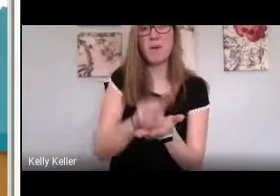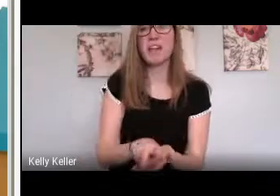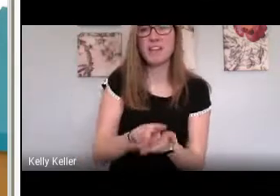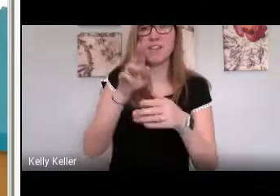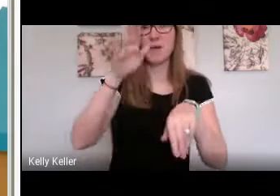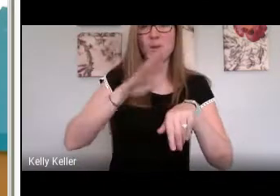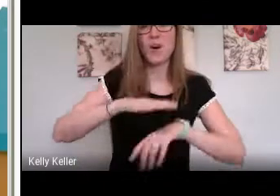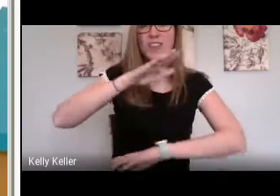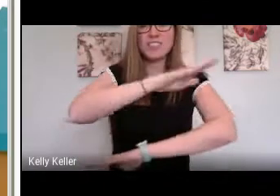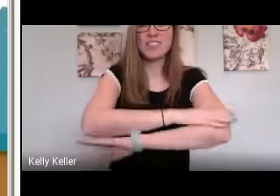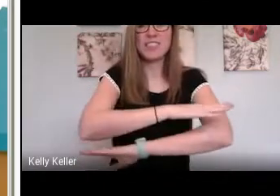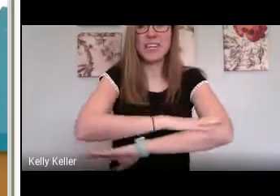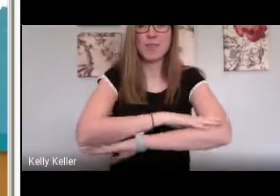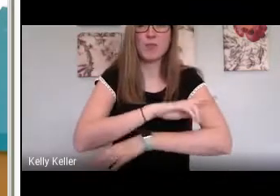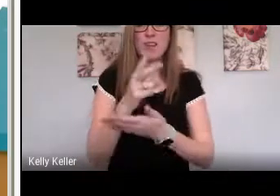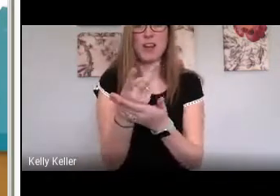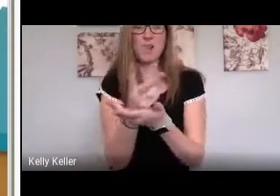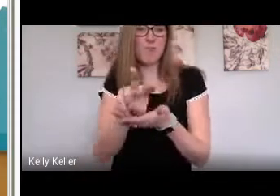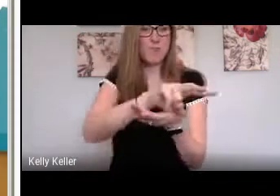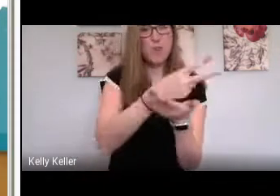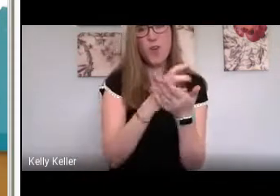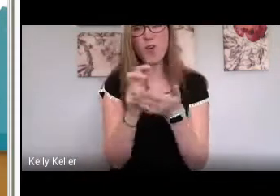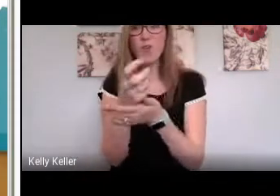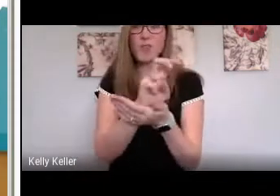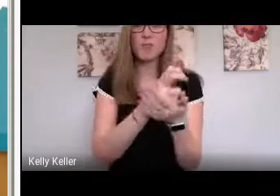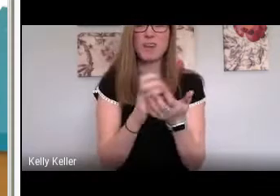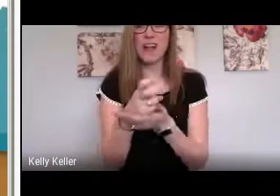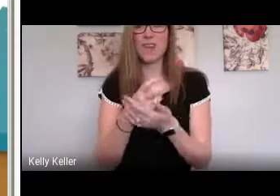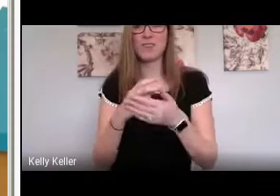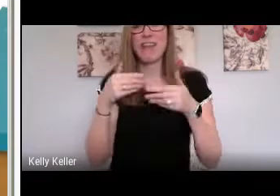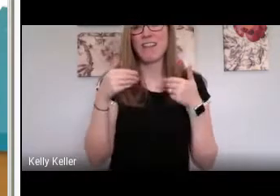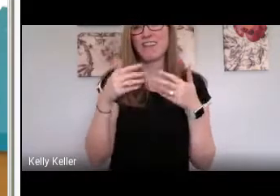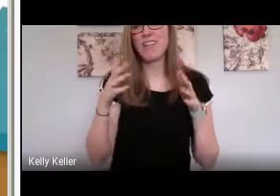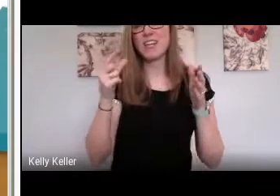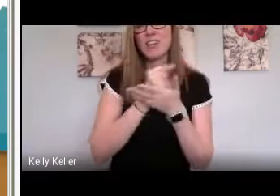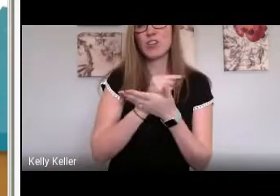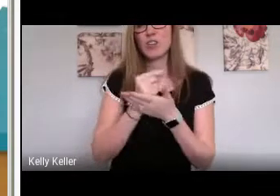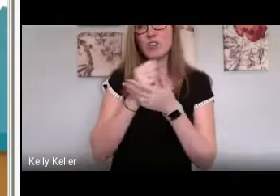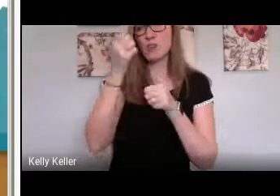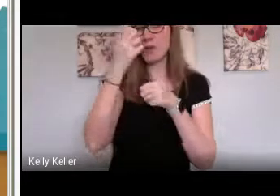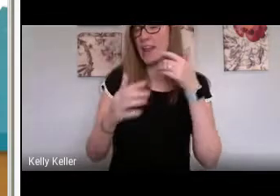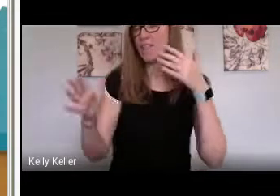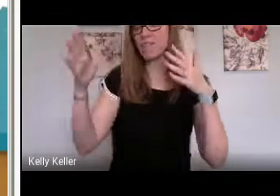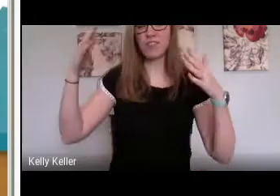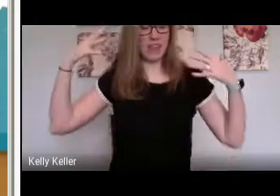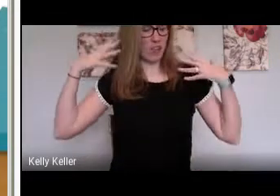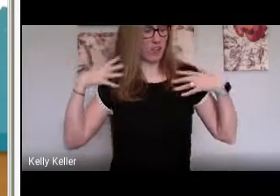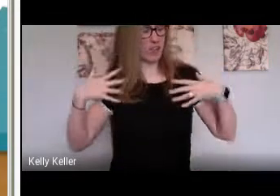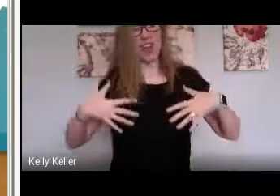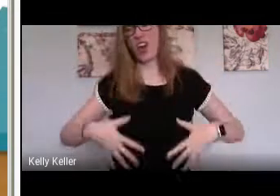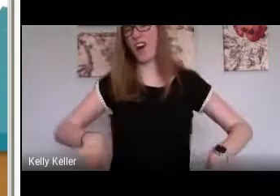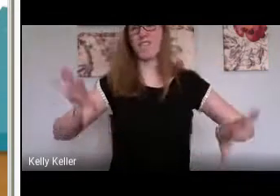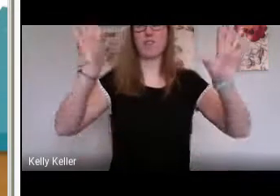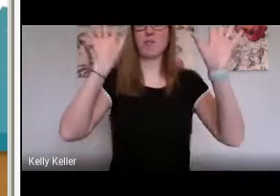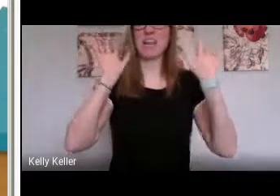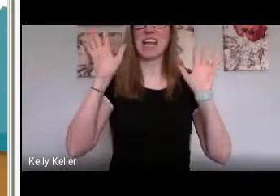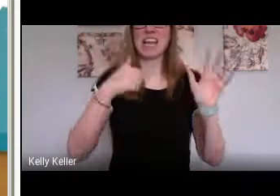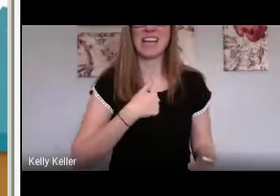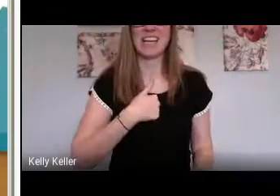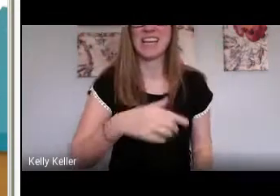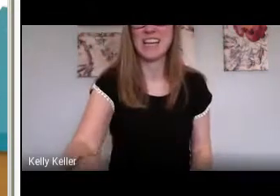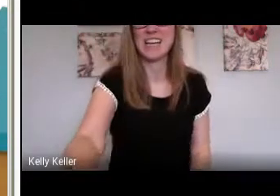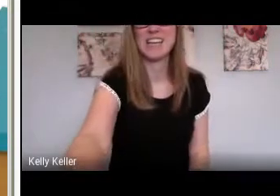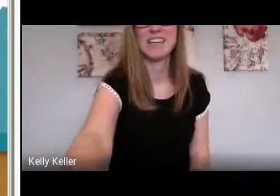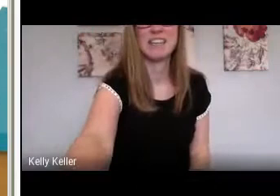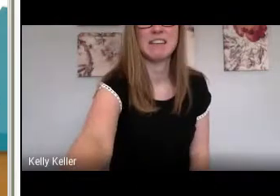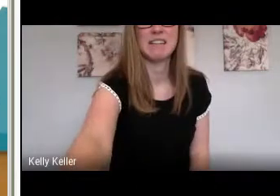belly flop onto the table and I roll around letting the glue everything else cover me